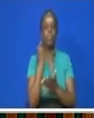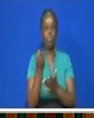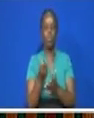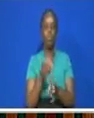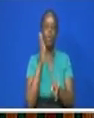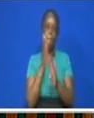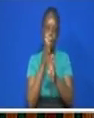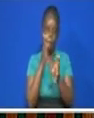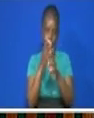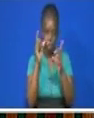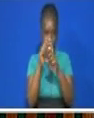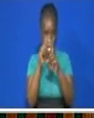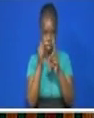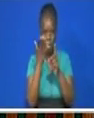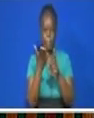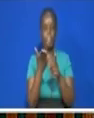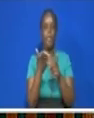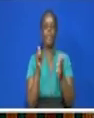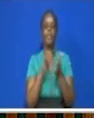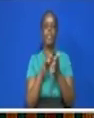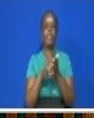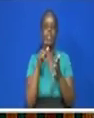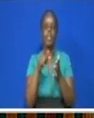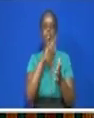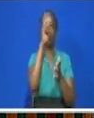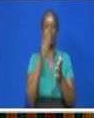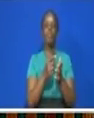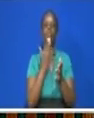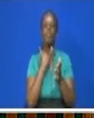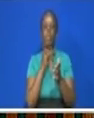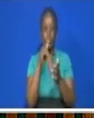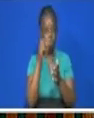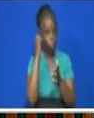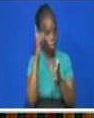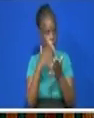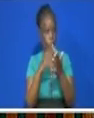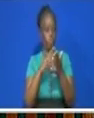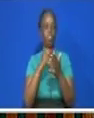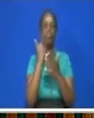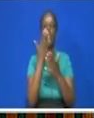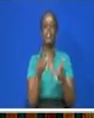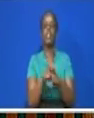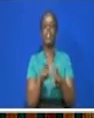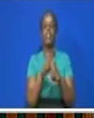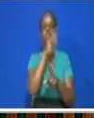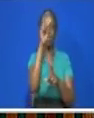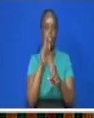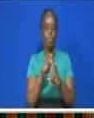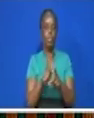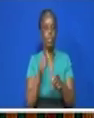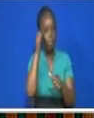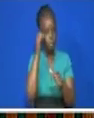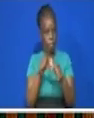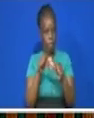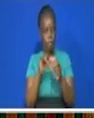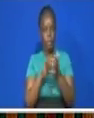key terminologies that this question would wish that you understand before you embark on answering them. And remember